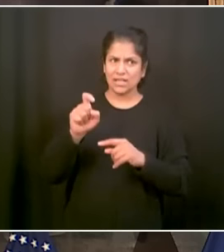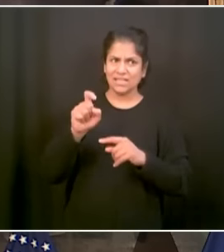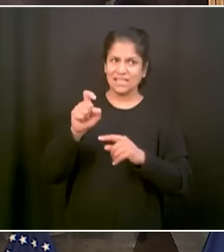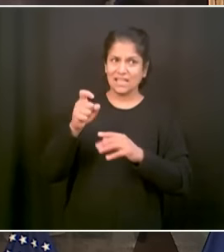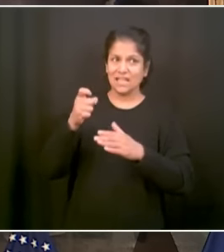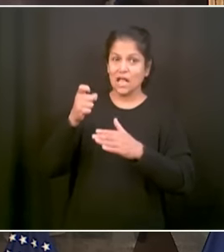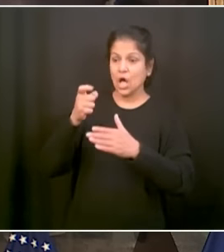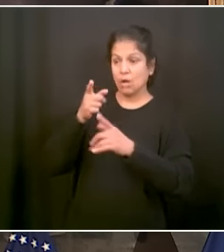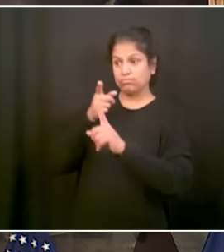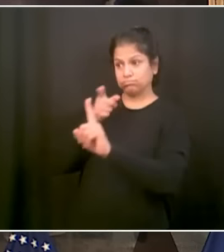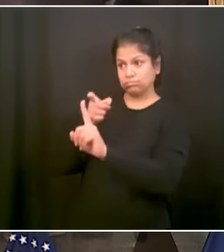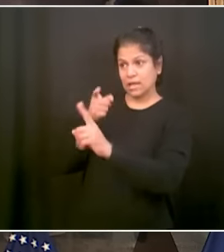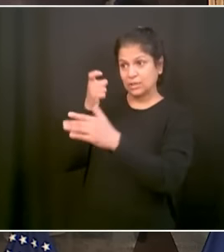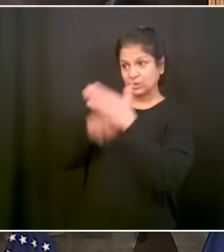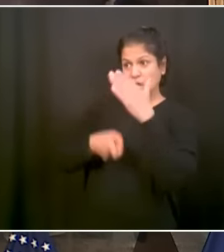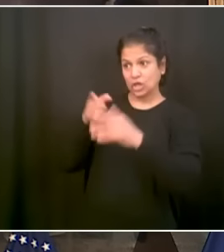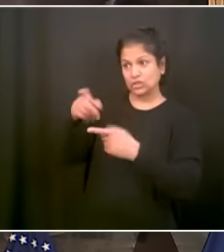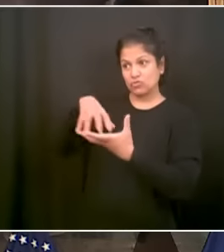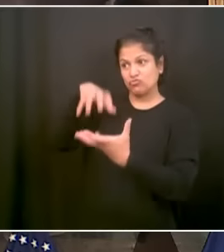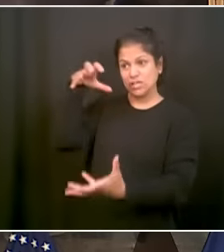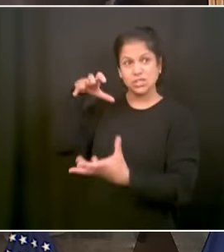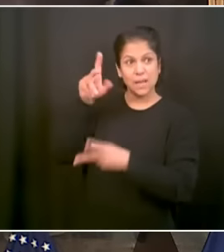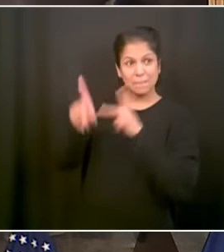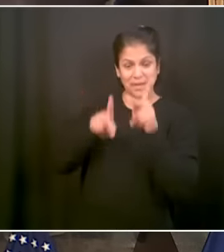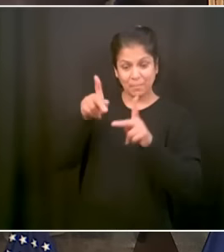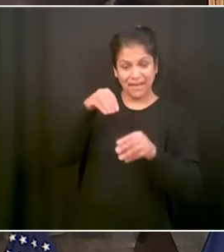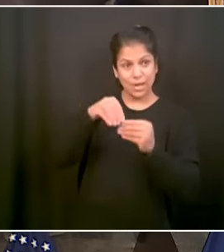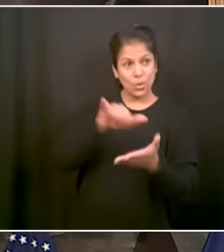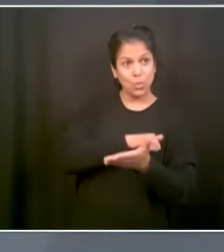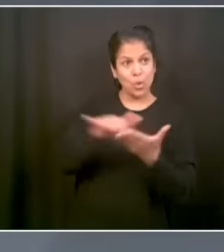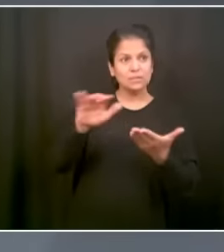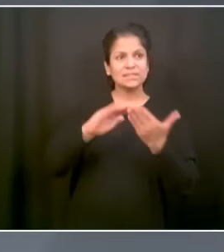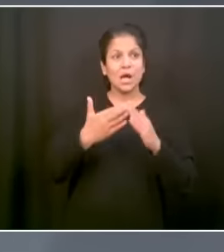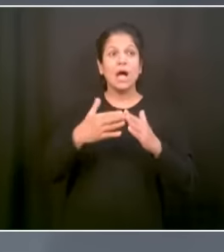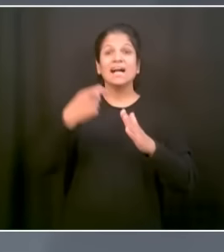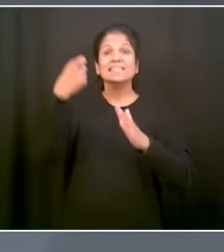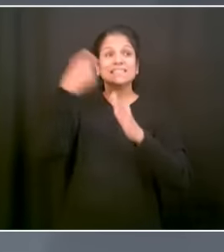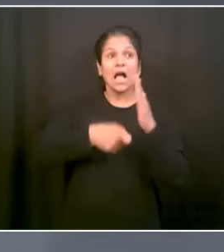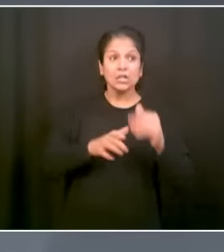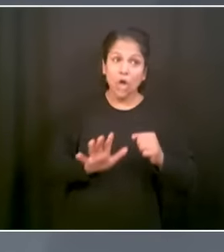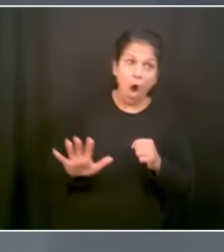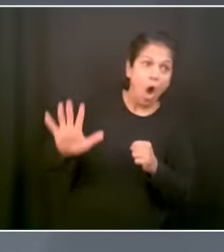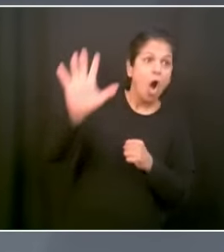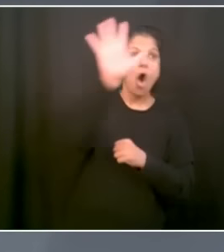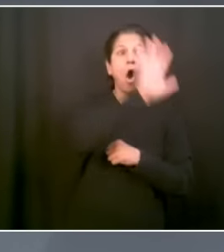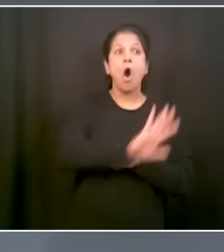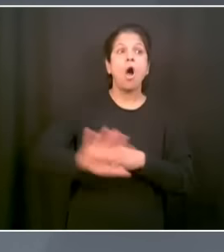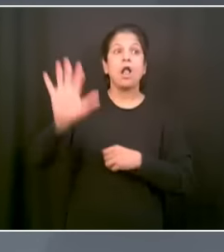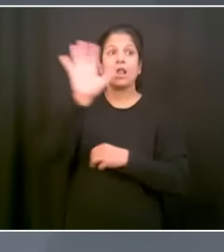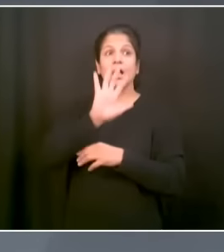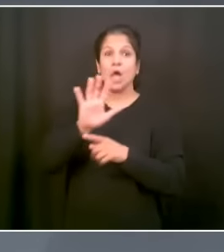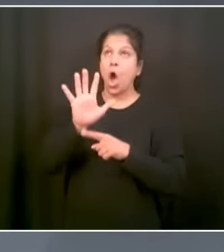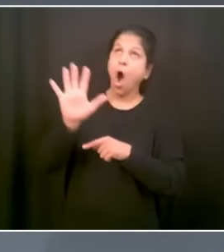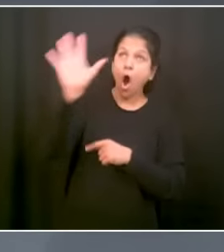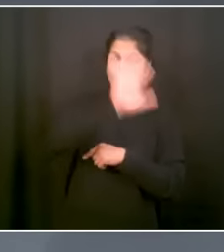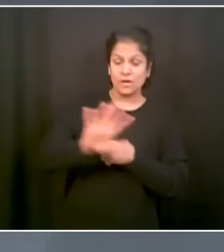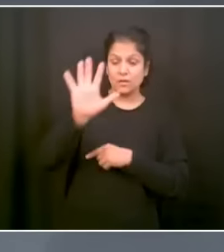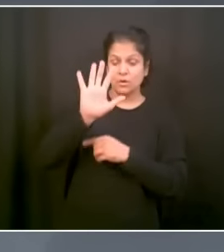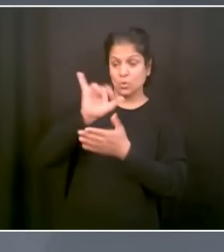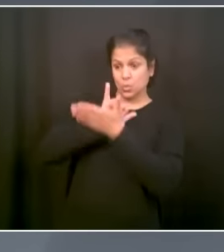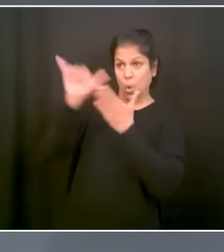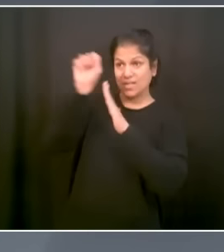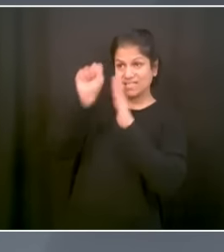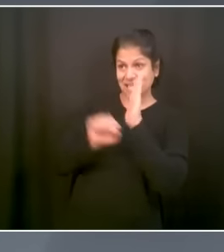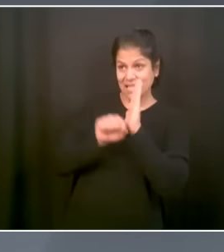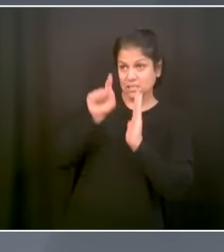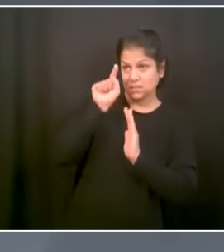wealth help poorer people in the rest of the state? I think it's critically important that we take care of needy New Yorkers across the state. I